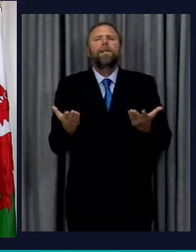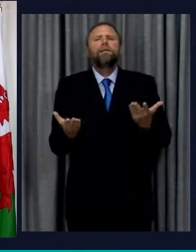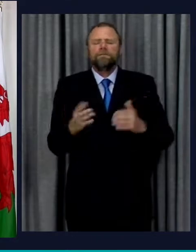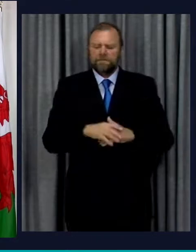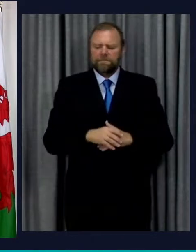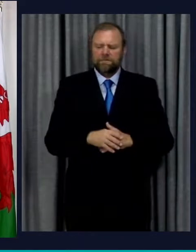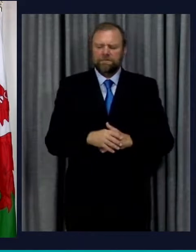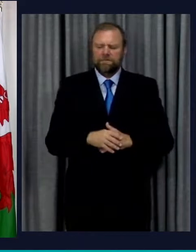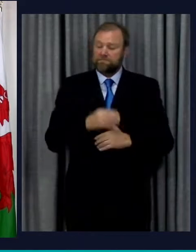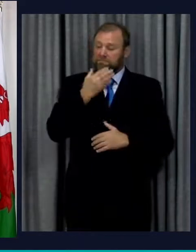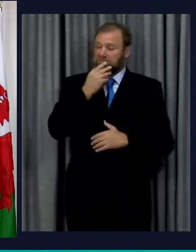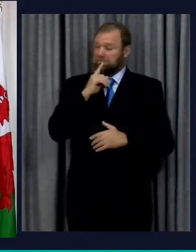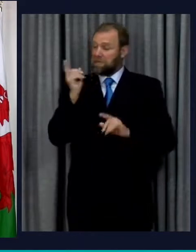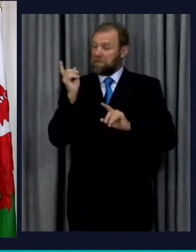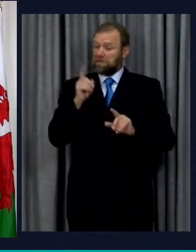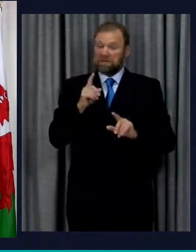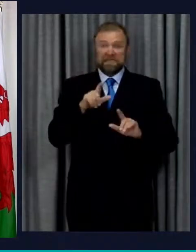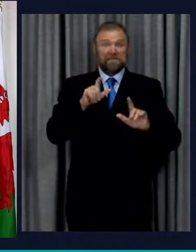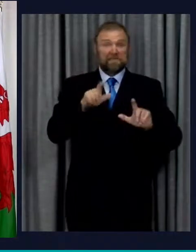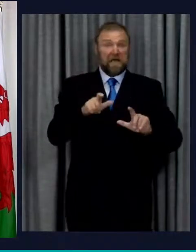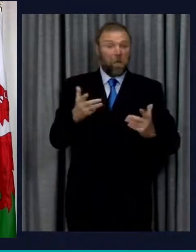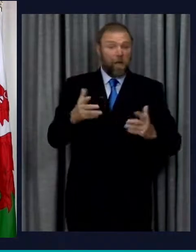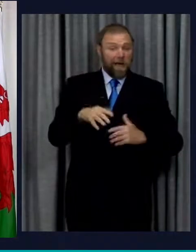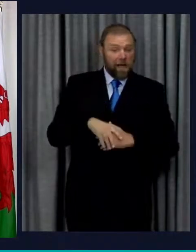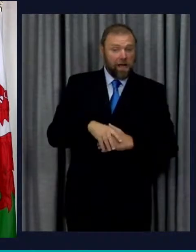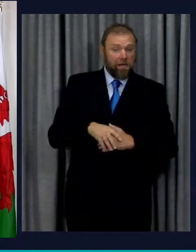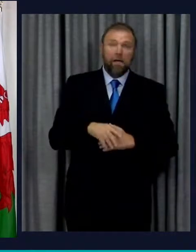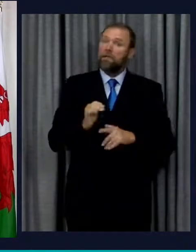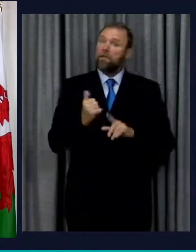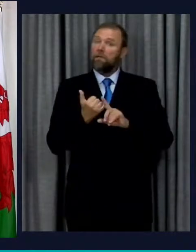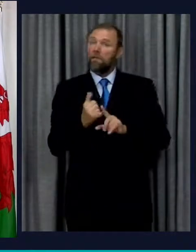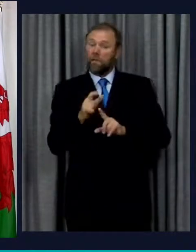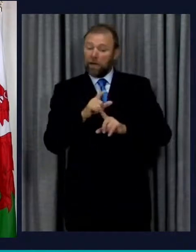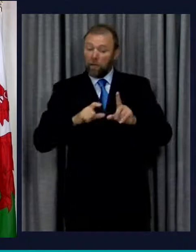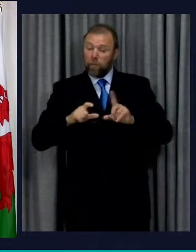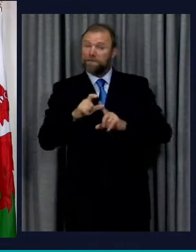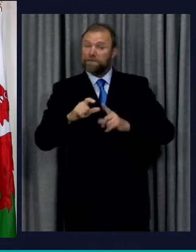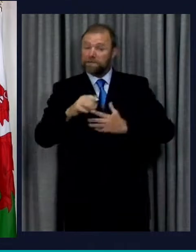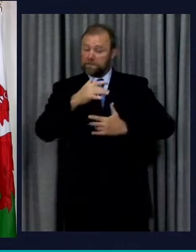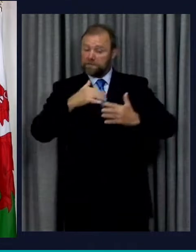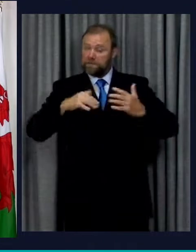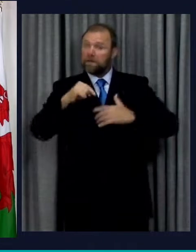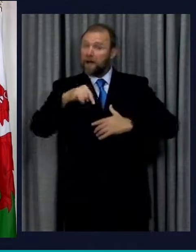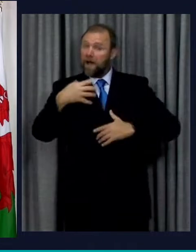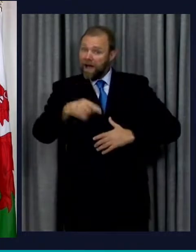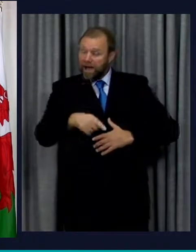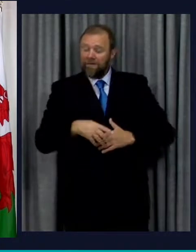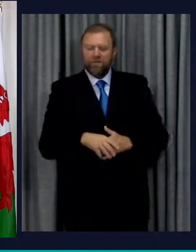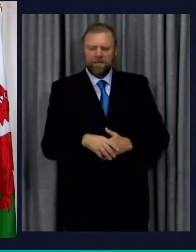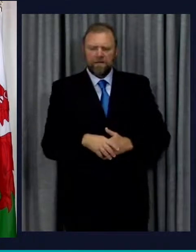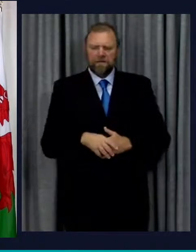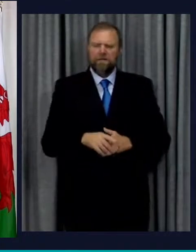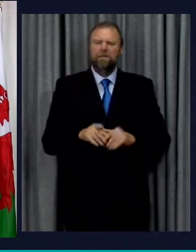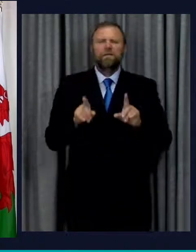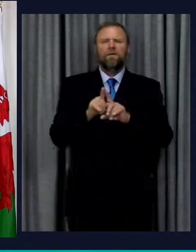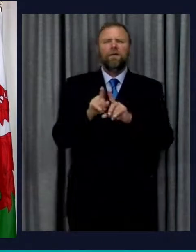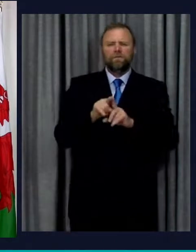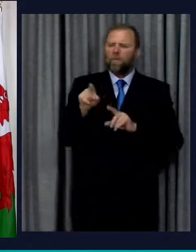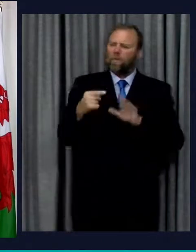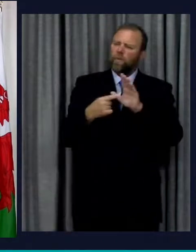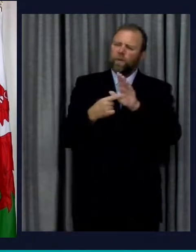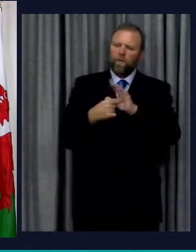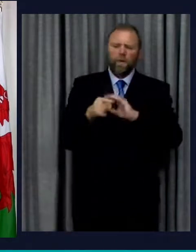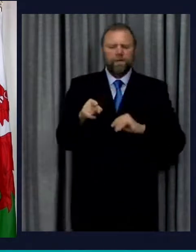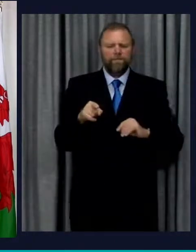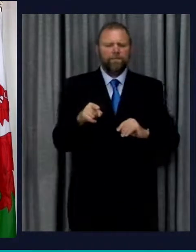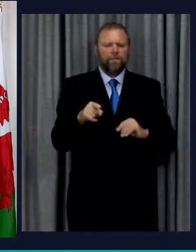stay has a really sustained community around it. It's also why it's important we carry forward our conversation about what a tourism